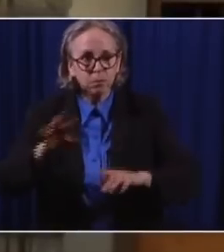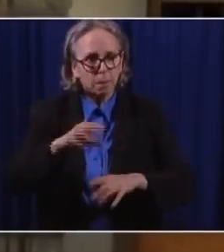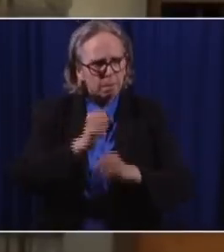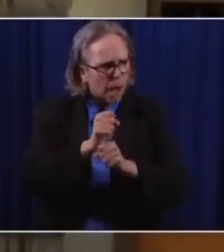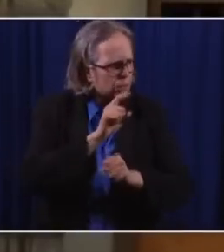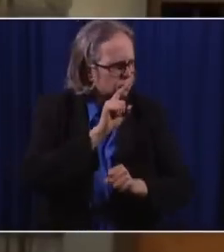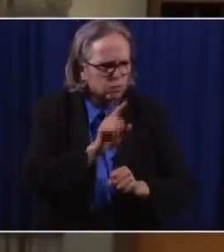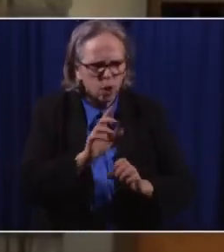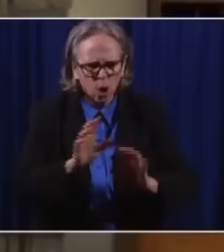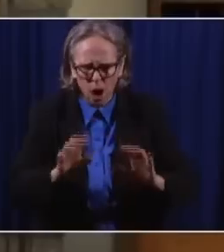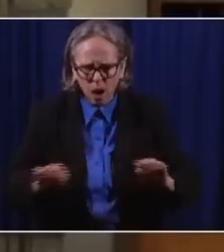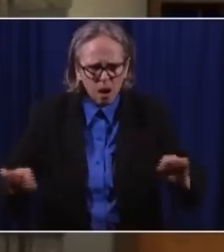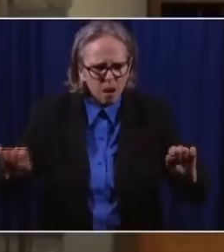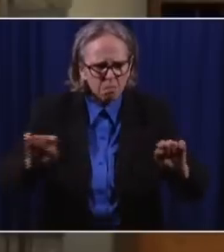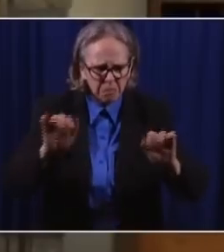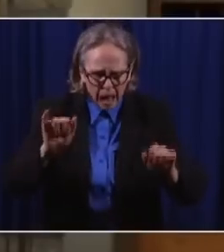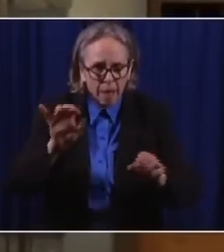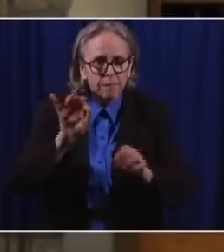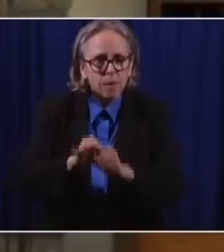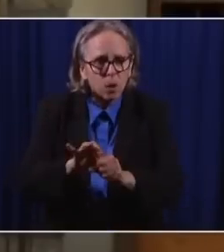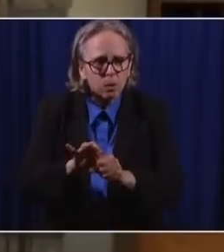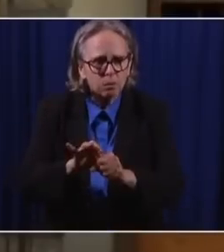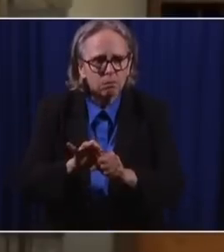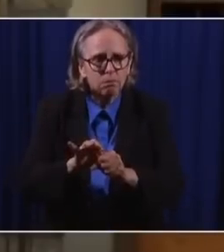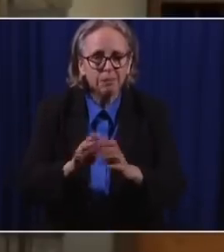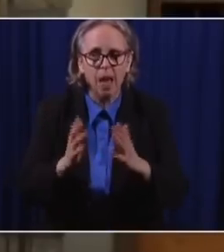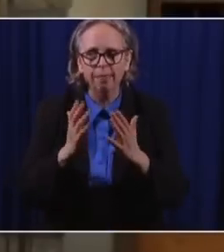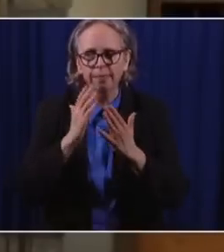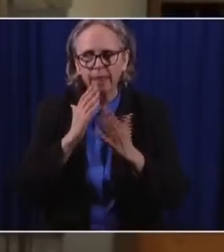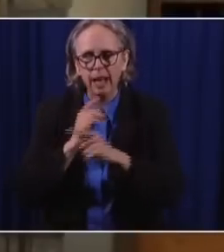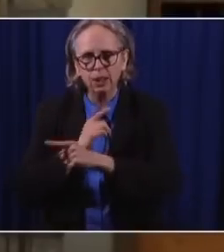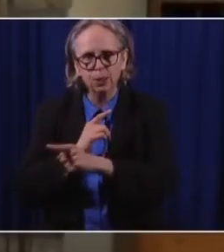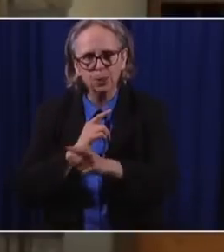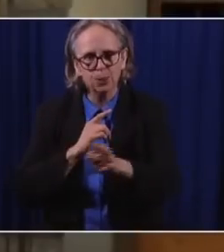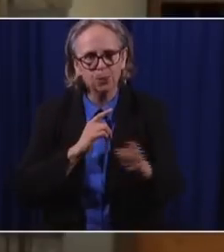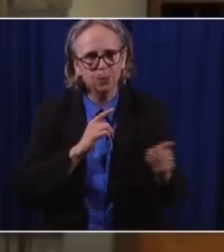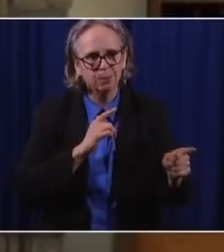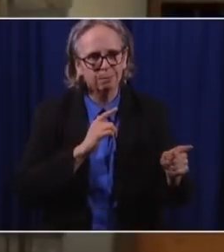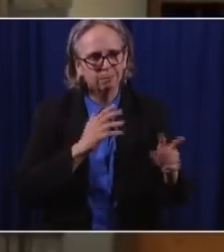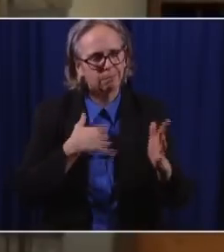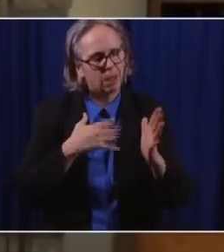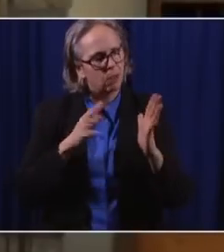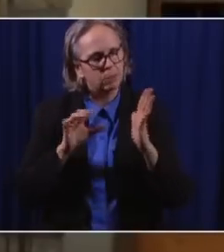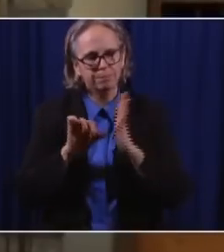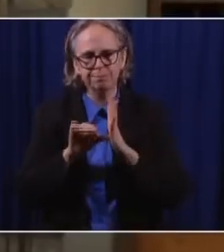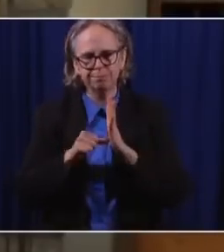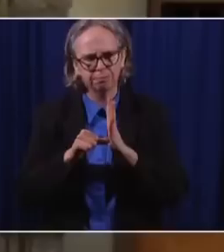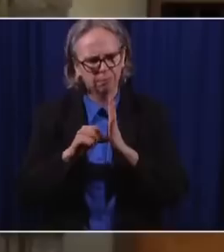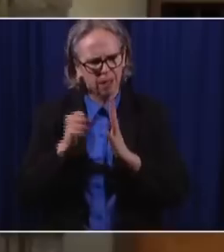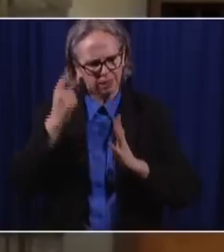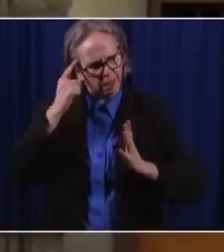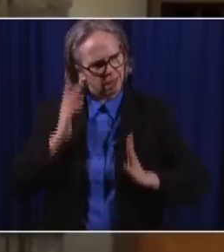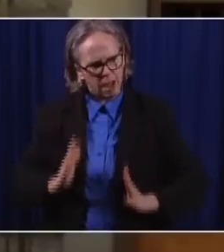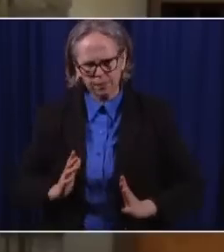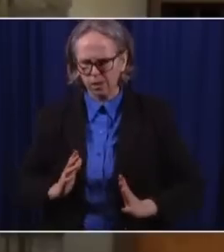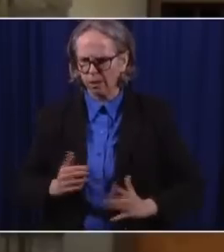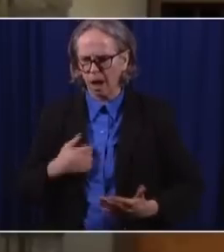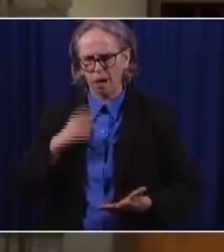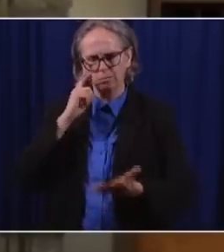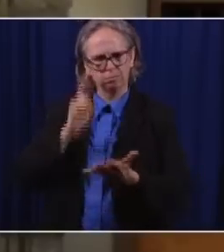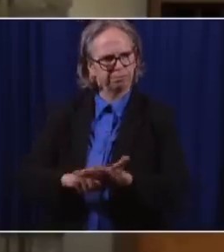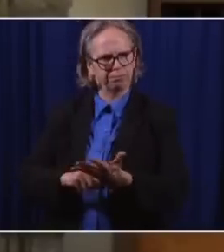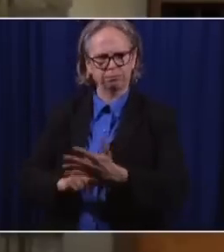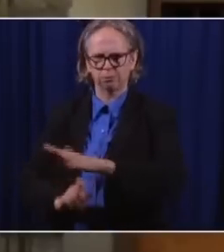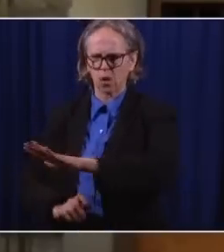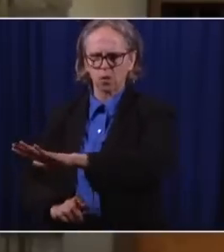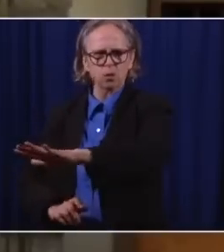you. As Governor of Ohio, I am very grateful for what each and every one of you did. It was a long day, I'm sure,